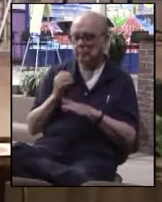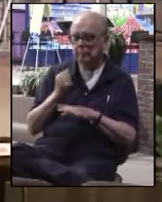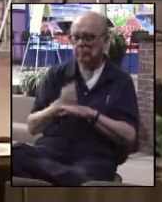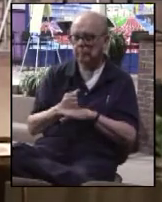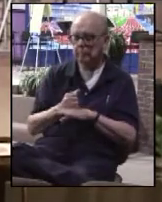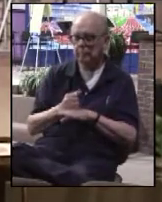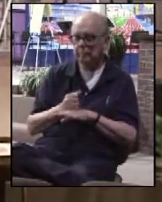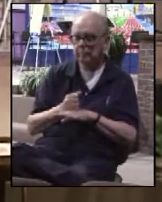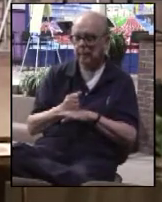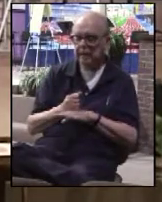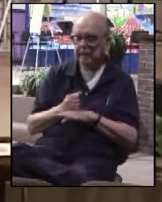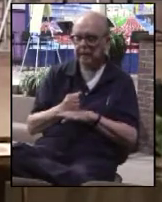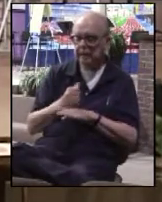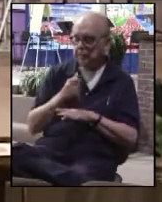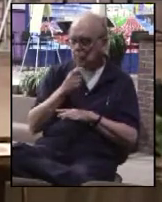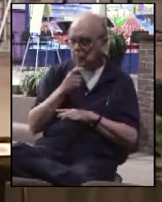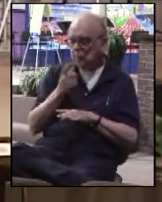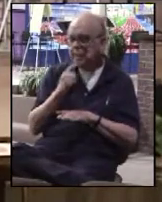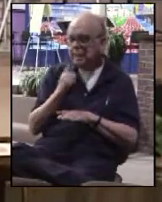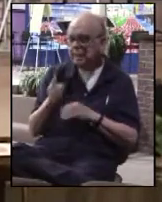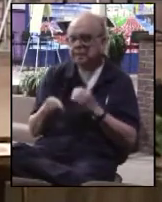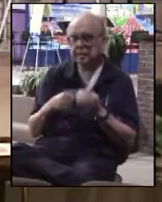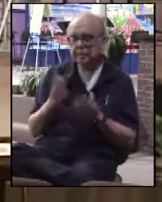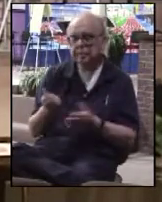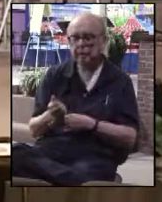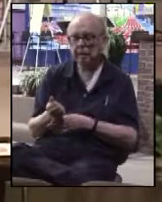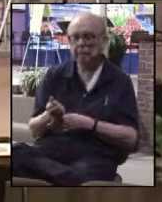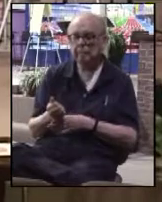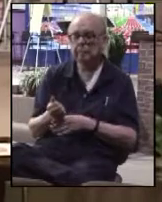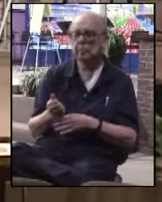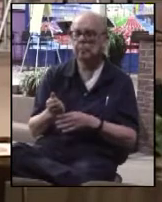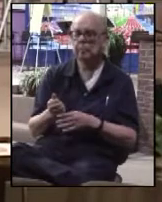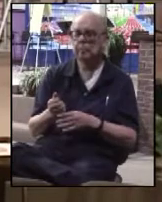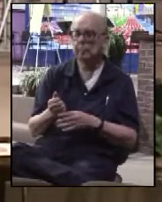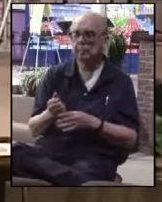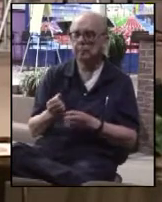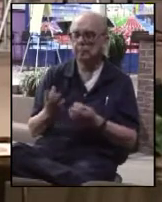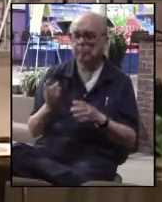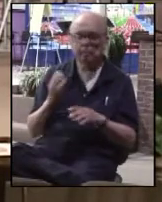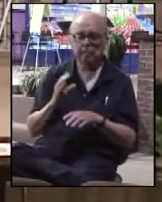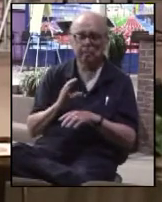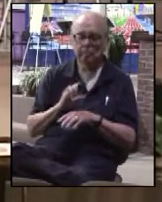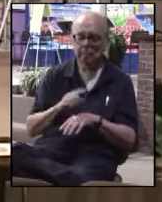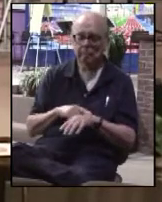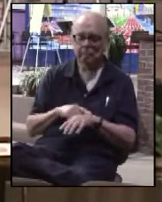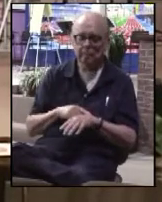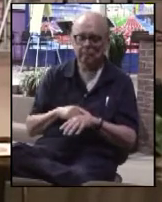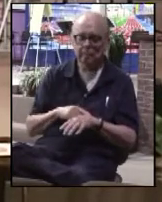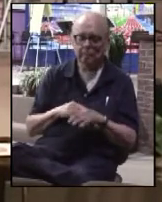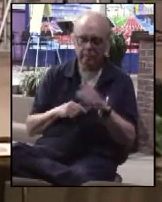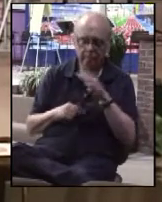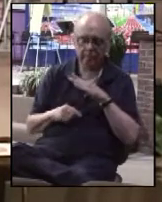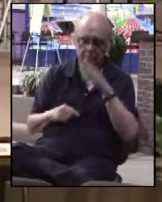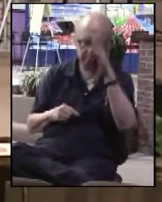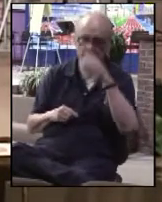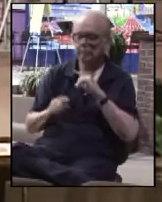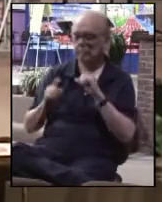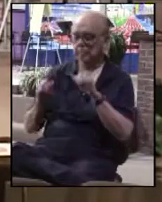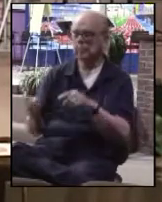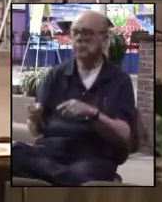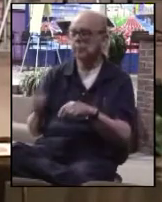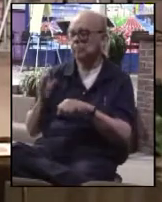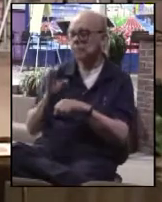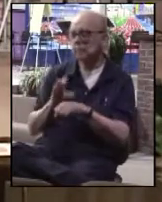on who he is too many times ladies and gentlemen we go to the